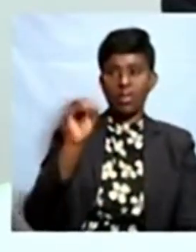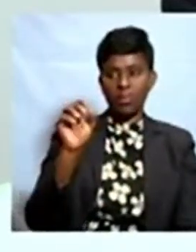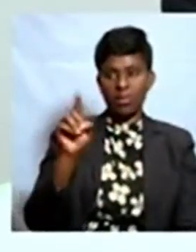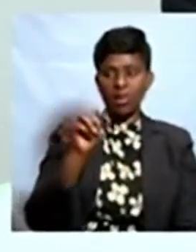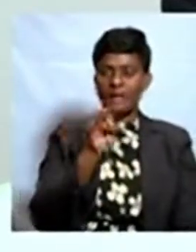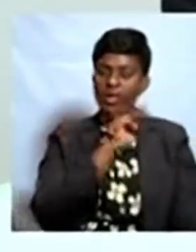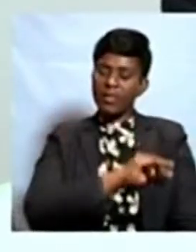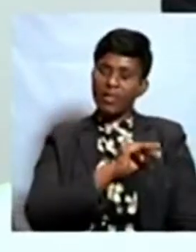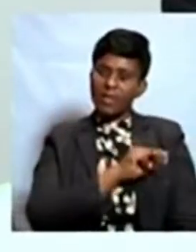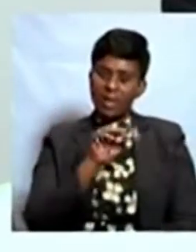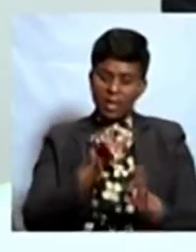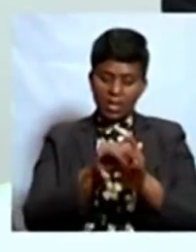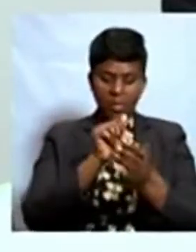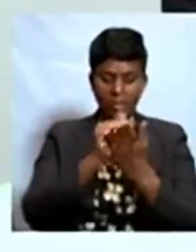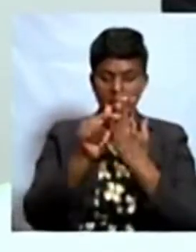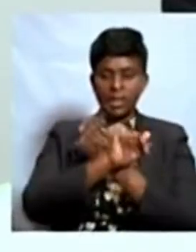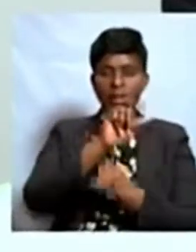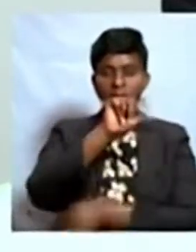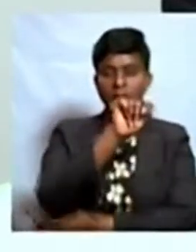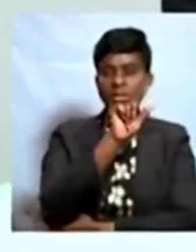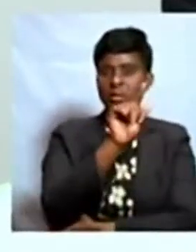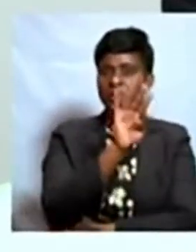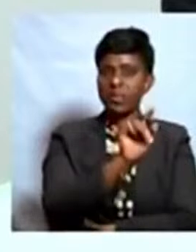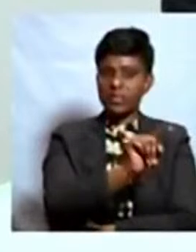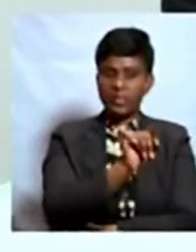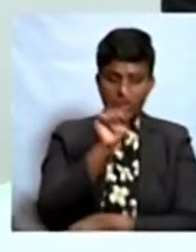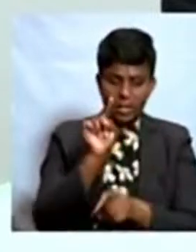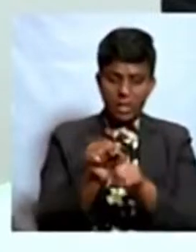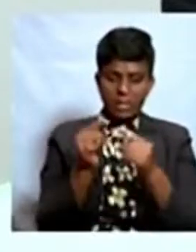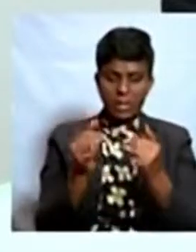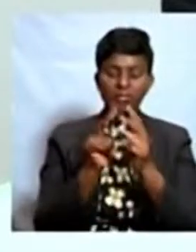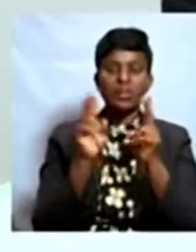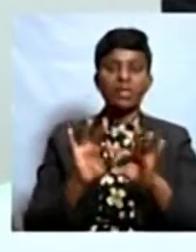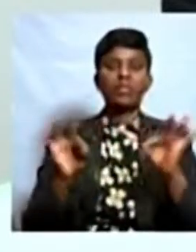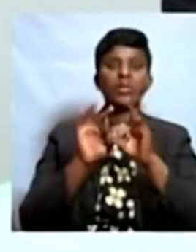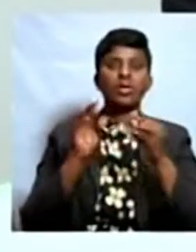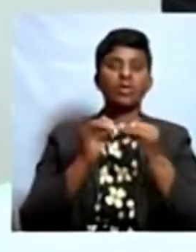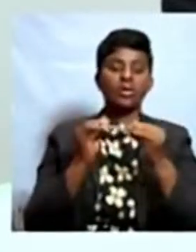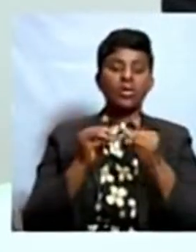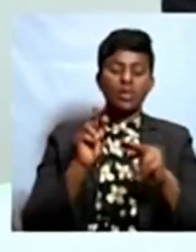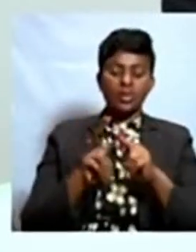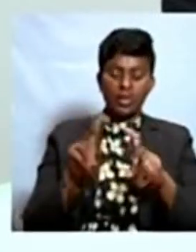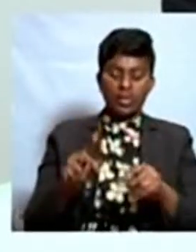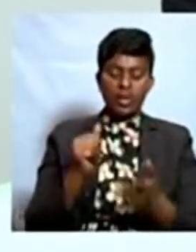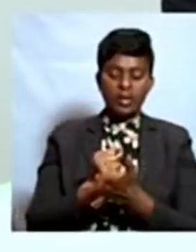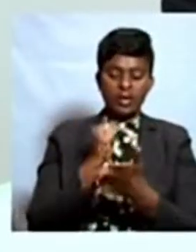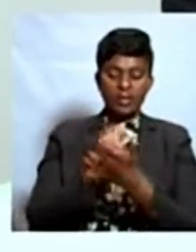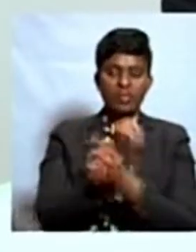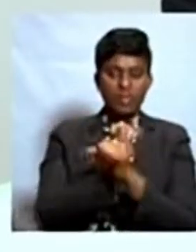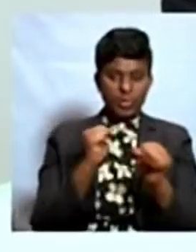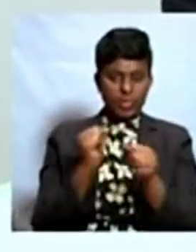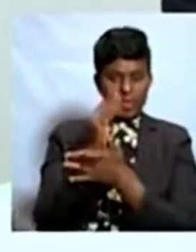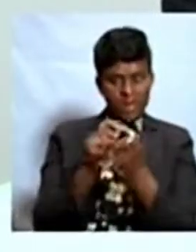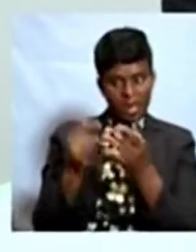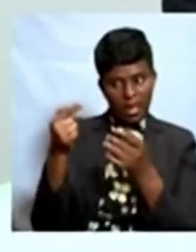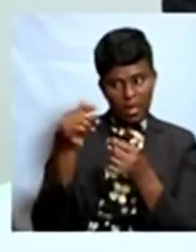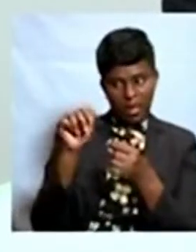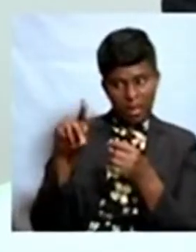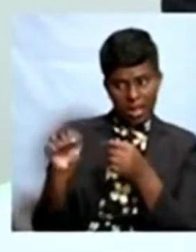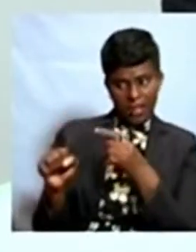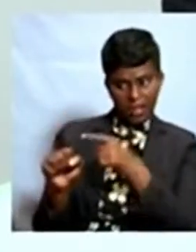mission in August 2024, and it is imperative, Chair, to address some of the gaps in the